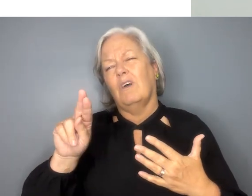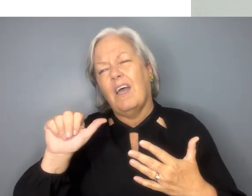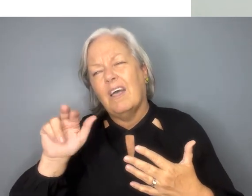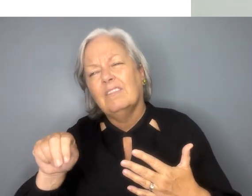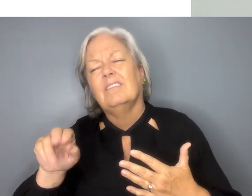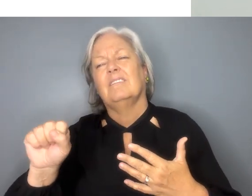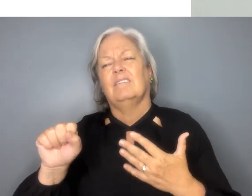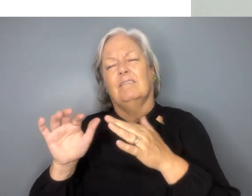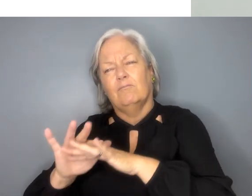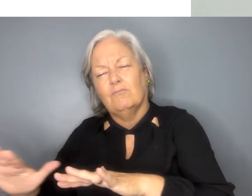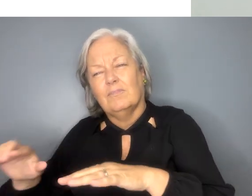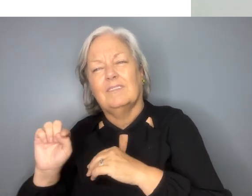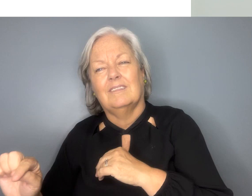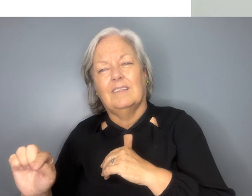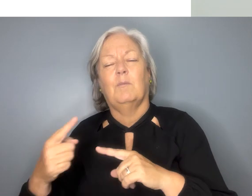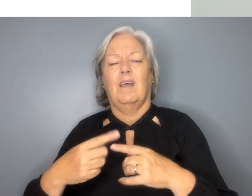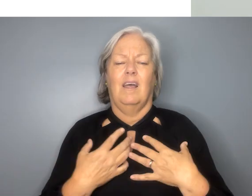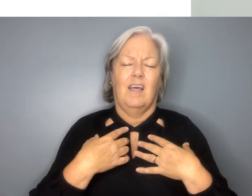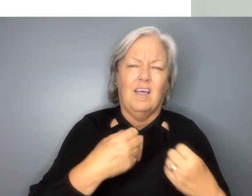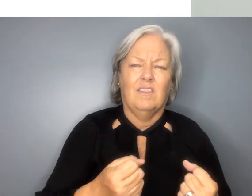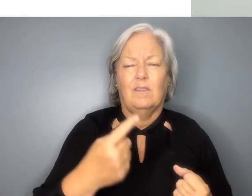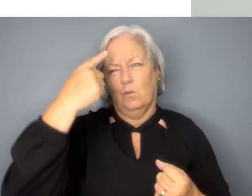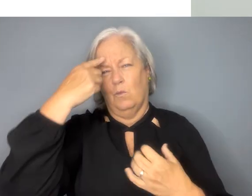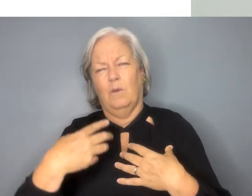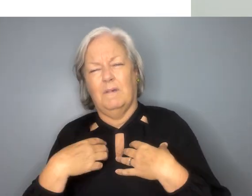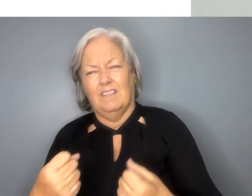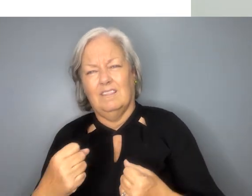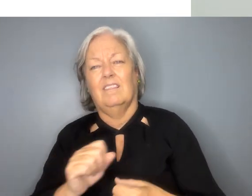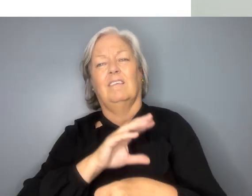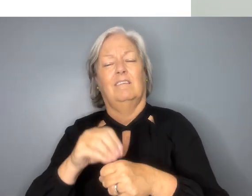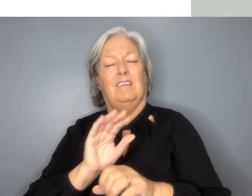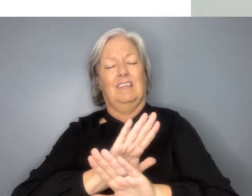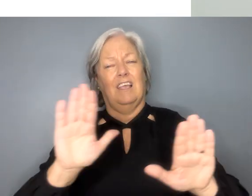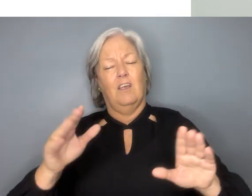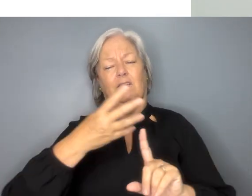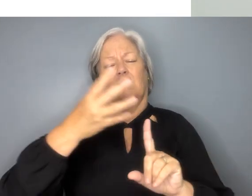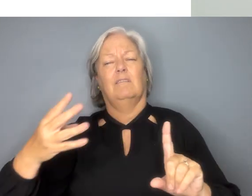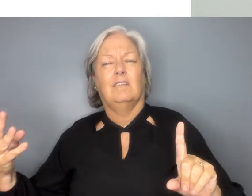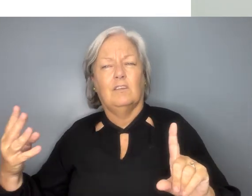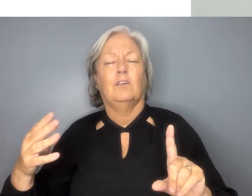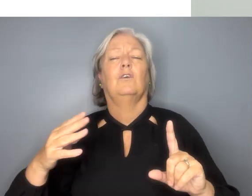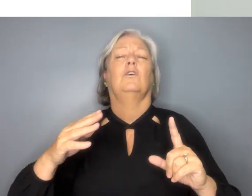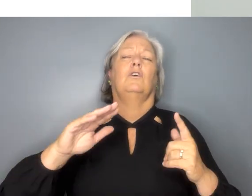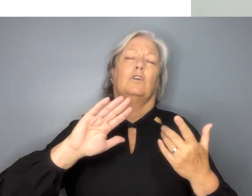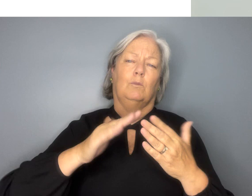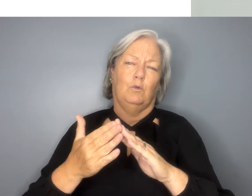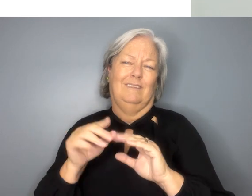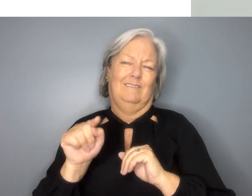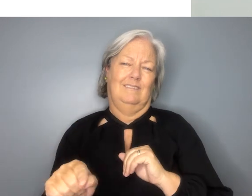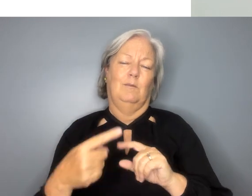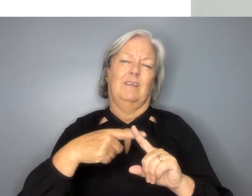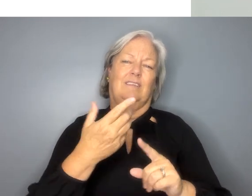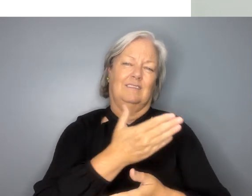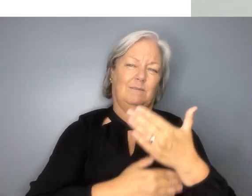folk, updates to government policies on health and well-being to include the experiences of LGBTQA+